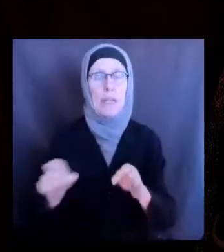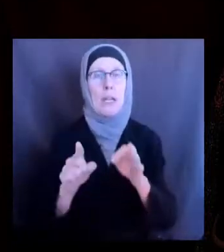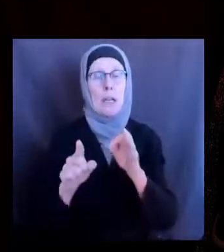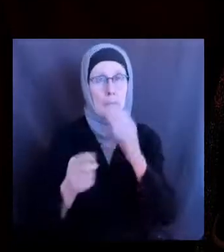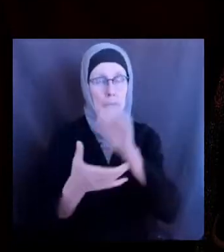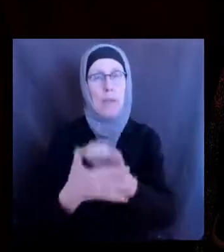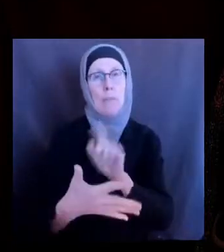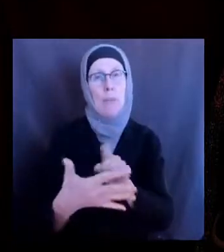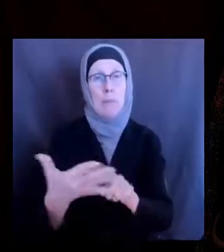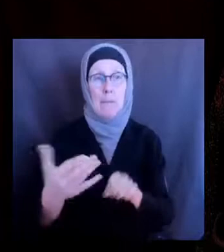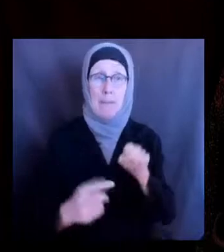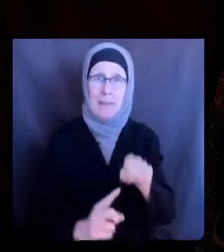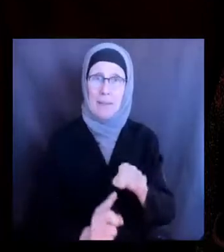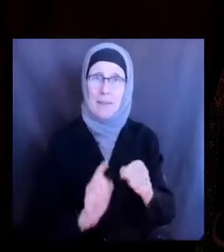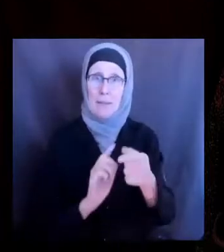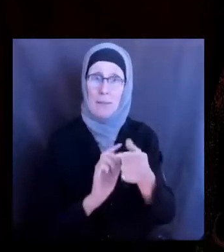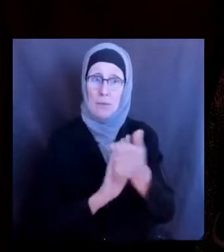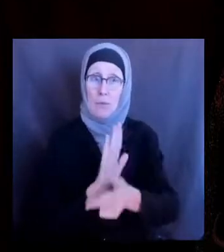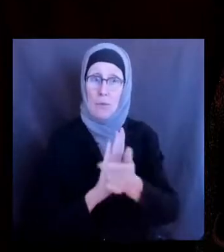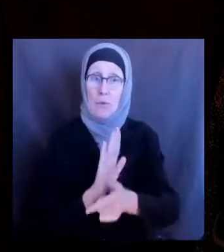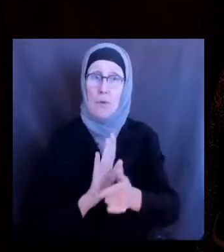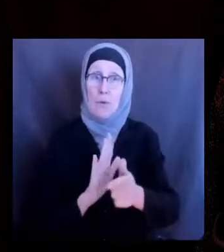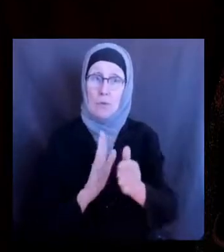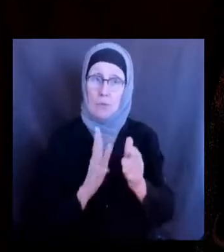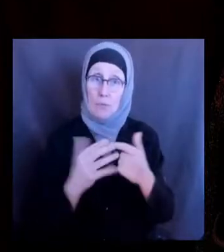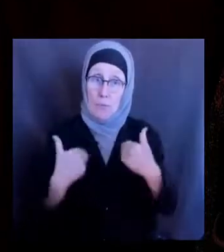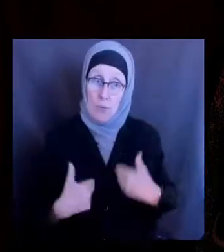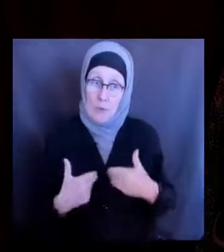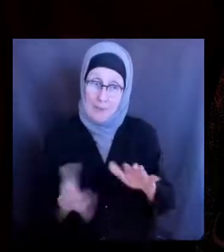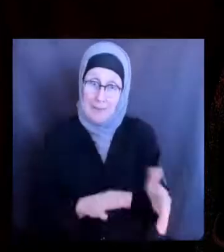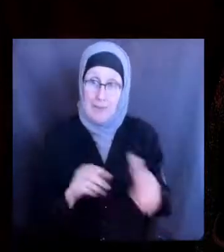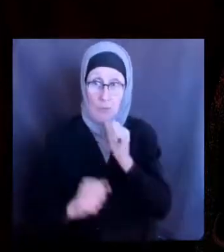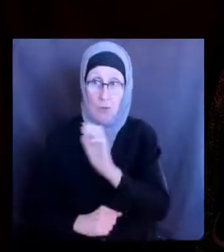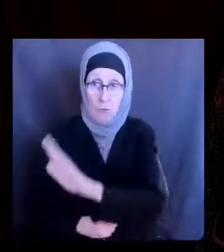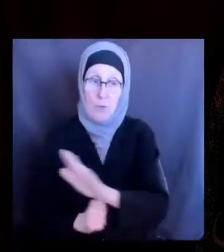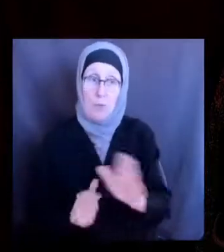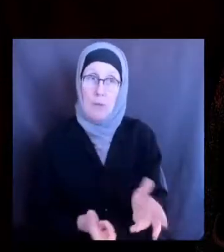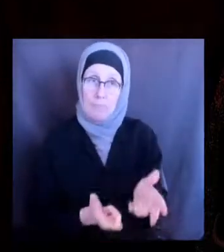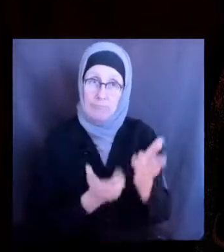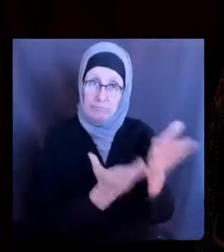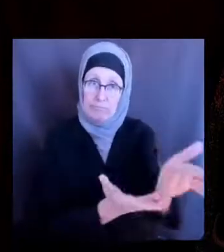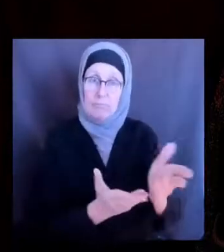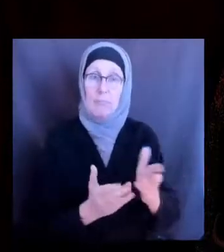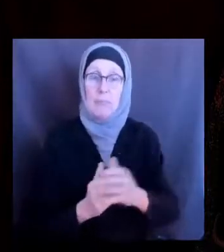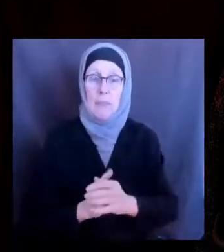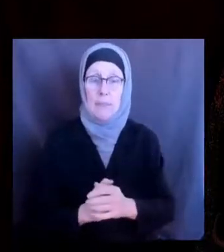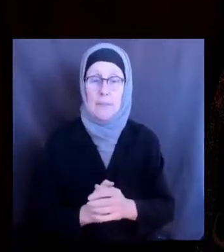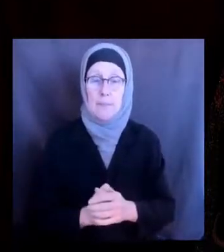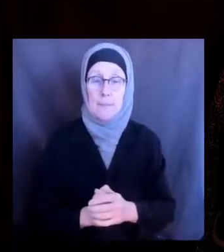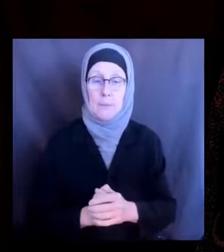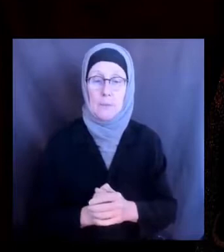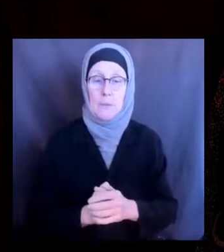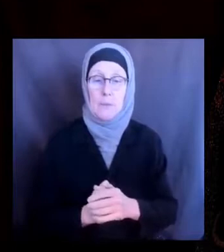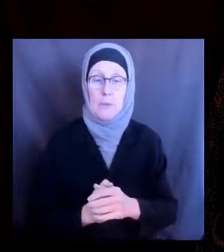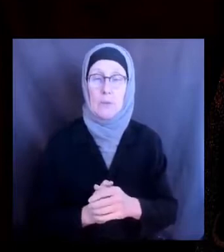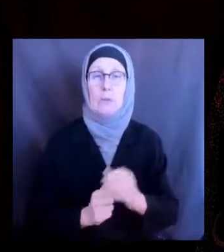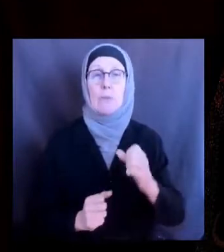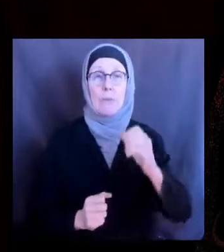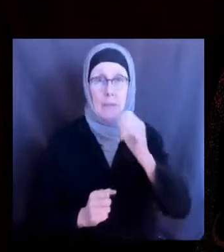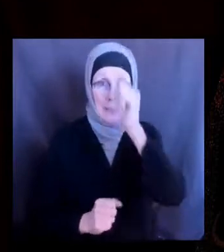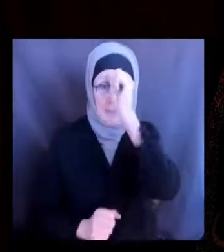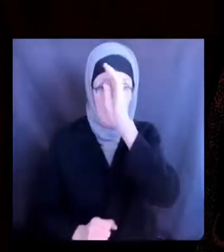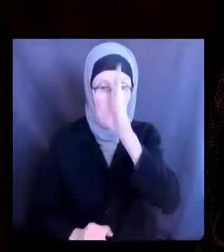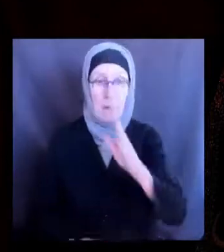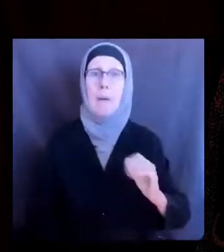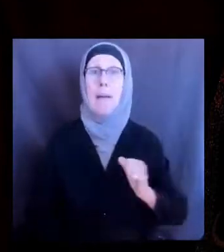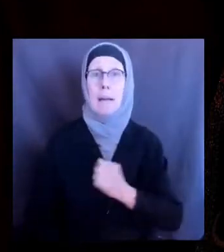do not mutilate the body of this person, because your grandfather has forbidden that. And we